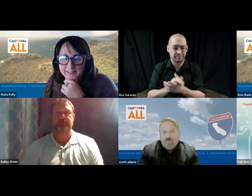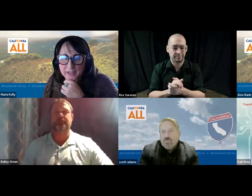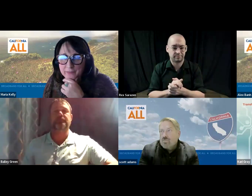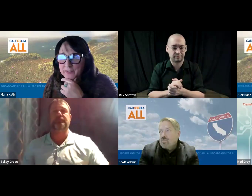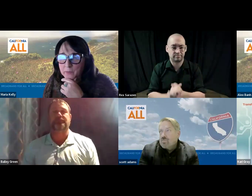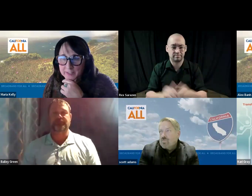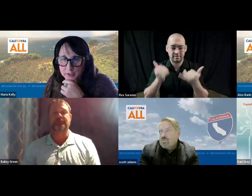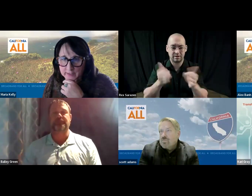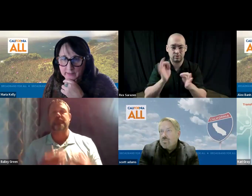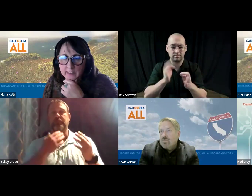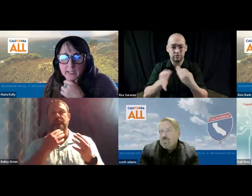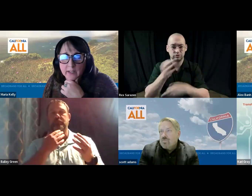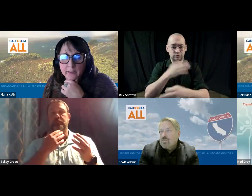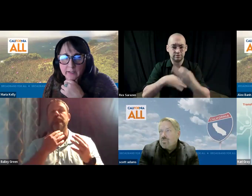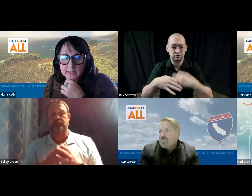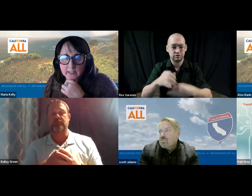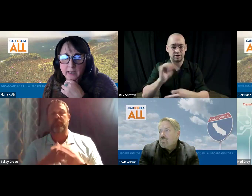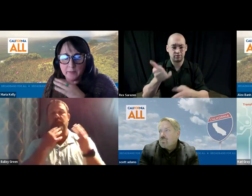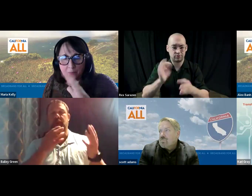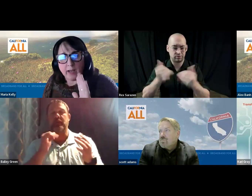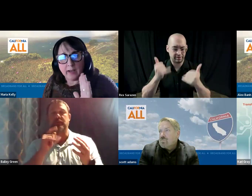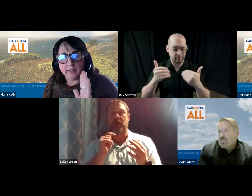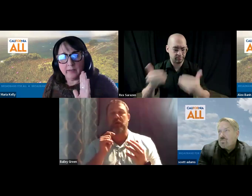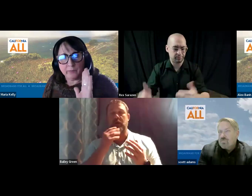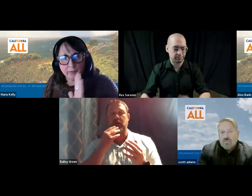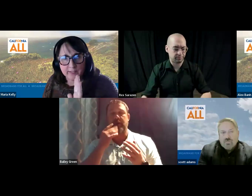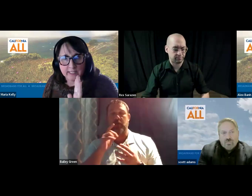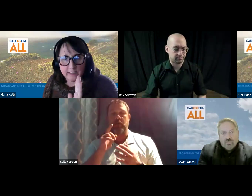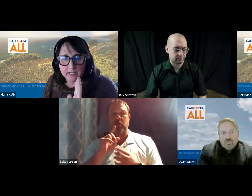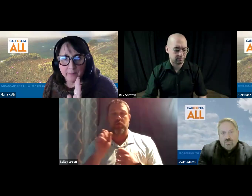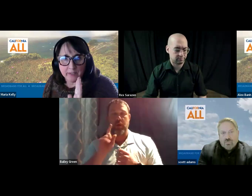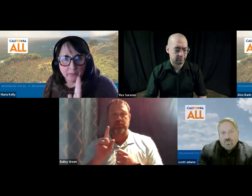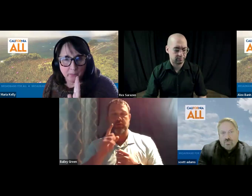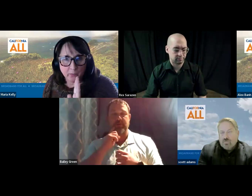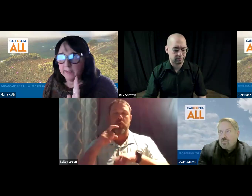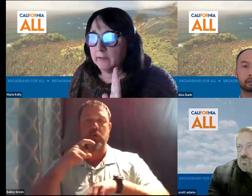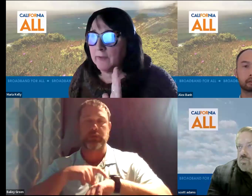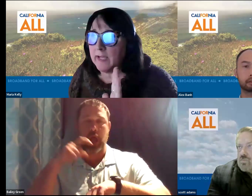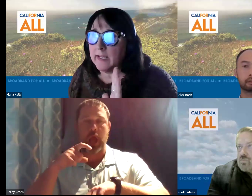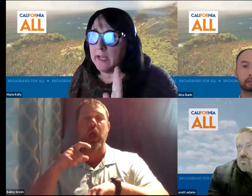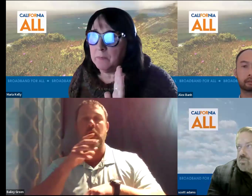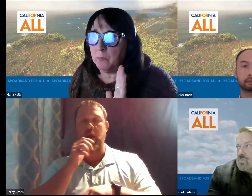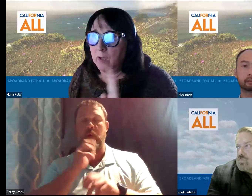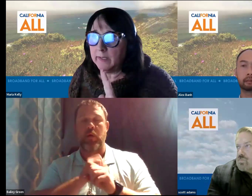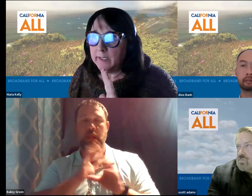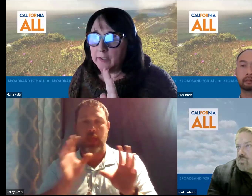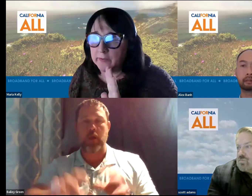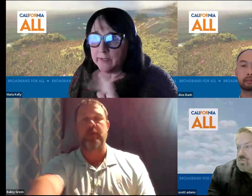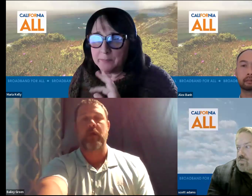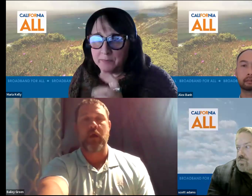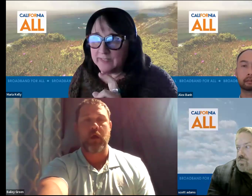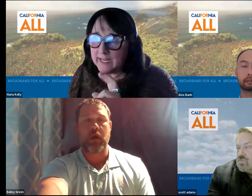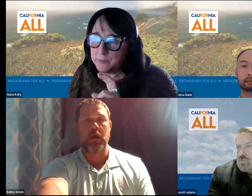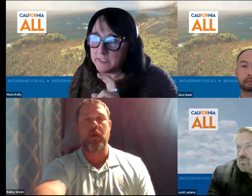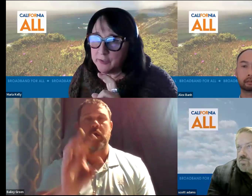Thank you, Scott. Thank you for the question. There is for the sake of time, and I will clarify, Wally,